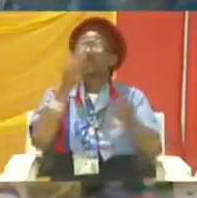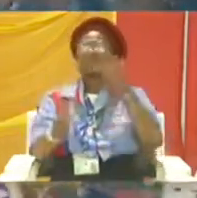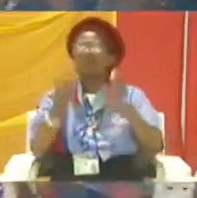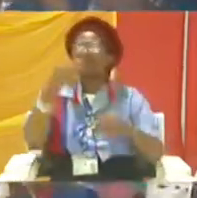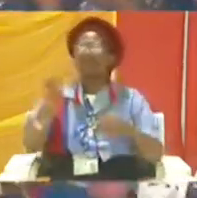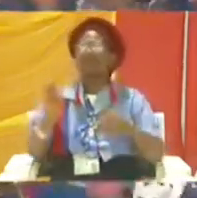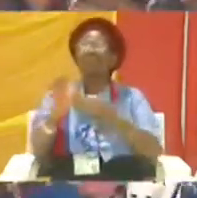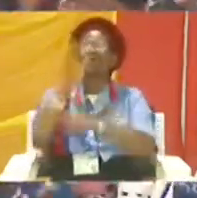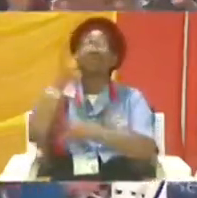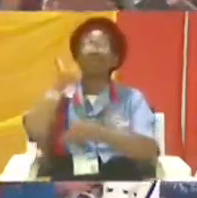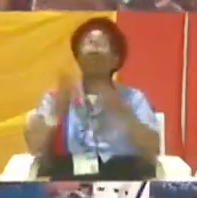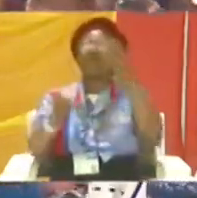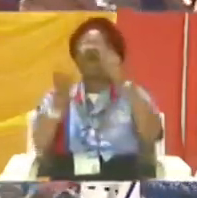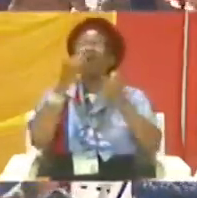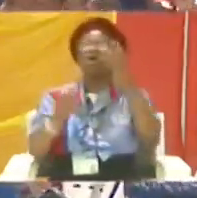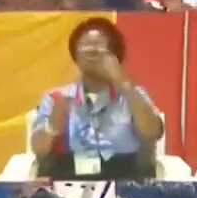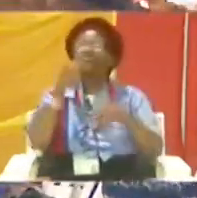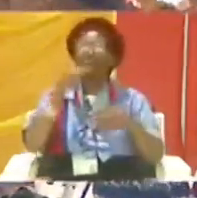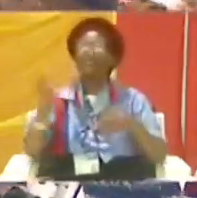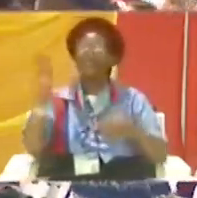consume tonight.